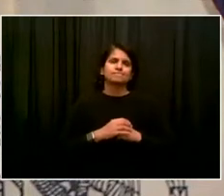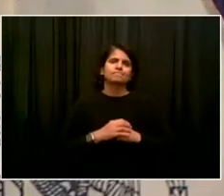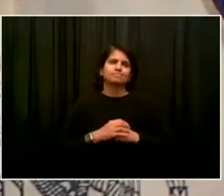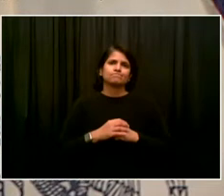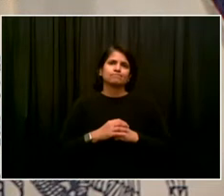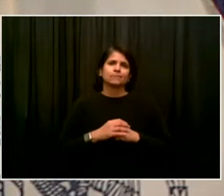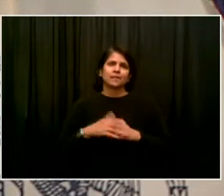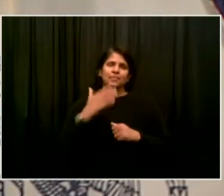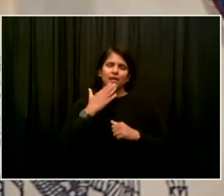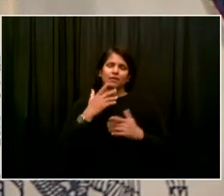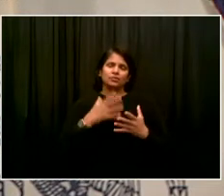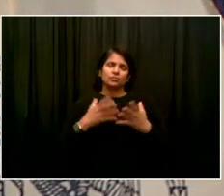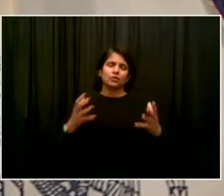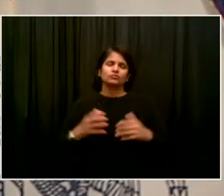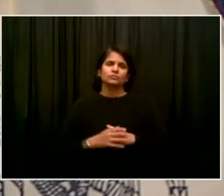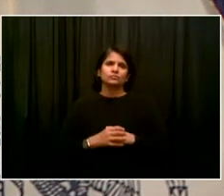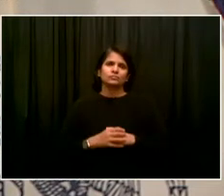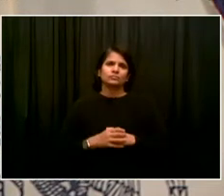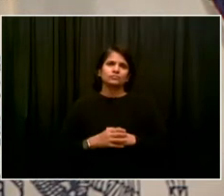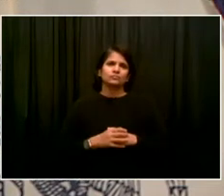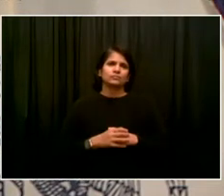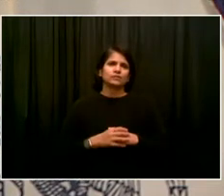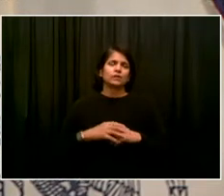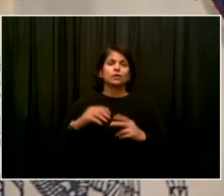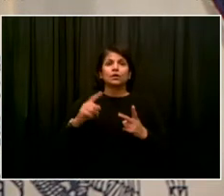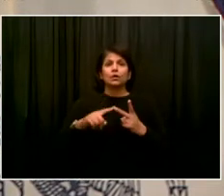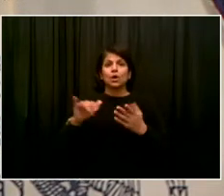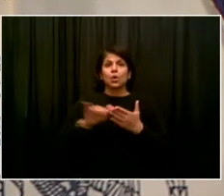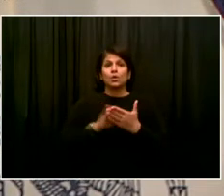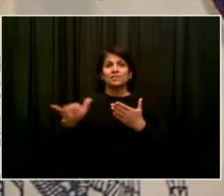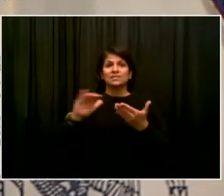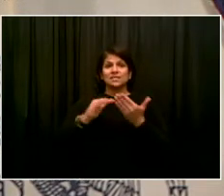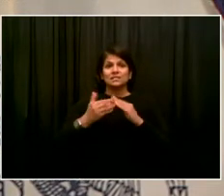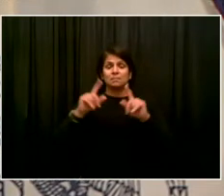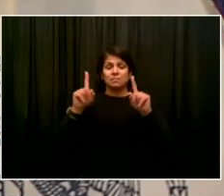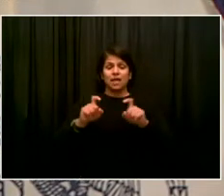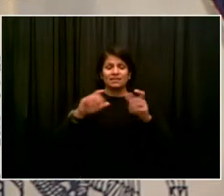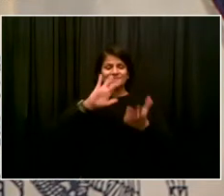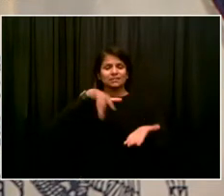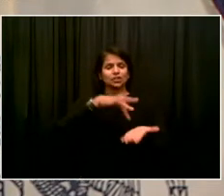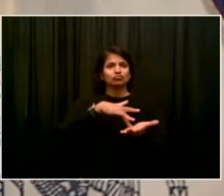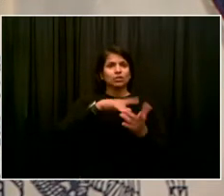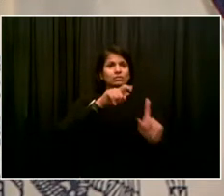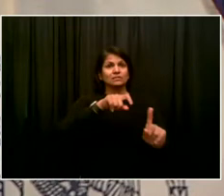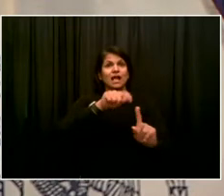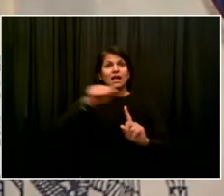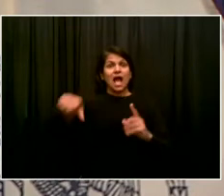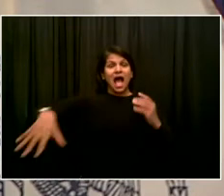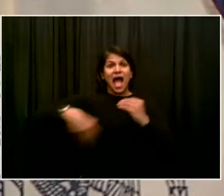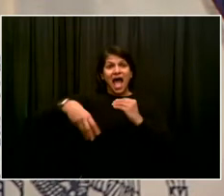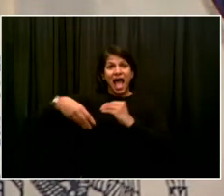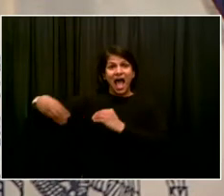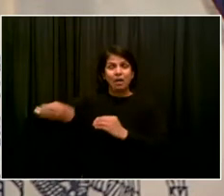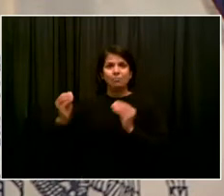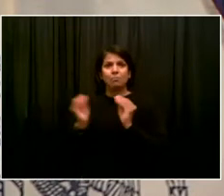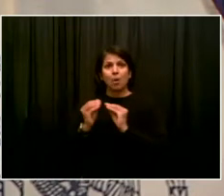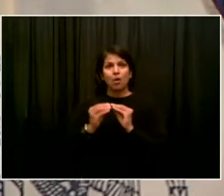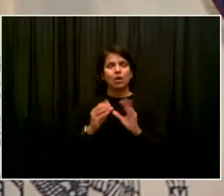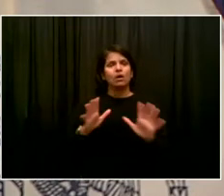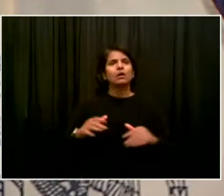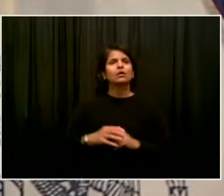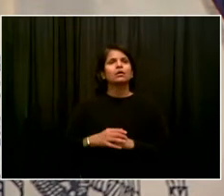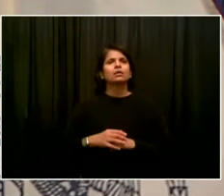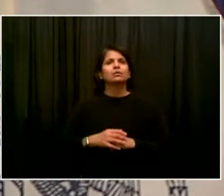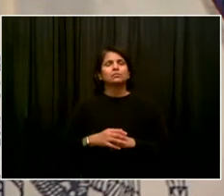city-run testing sites, I understand we're adding more, but a review yesterday found only 3 out of 10 were open to children under